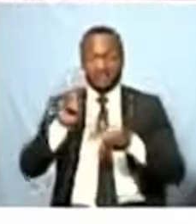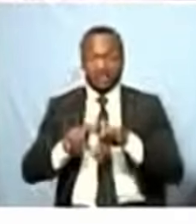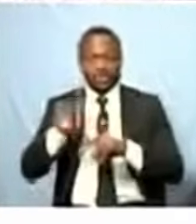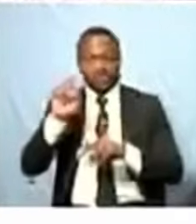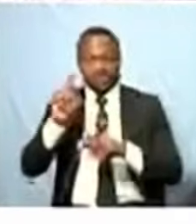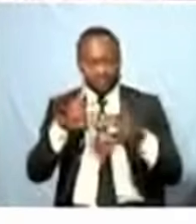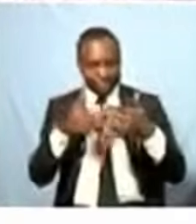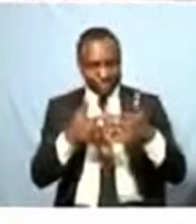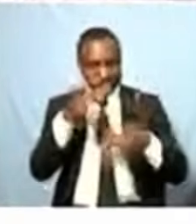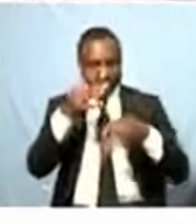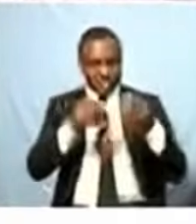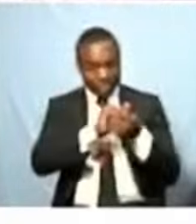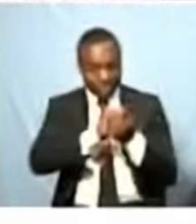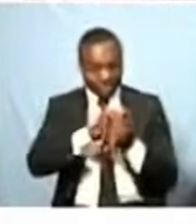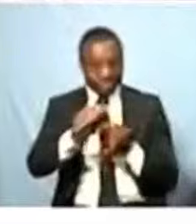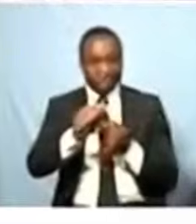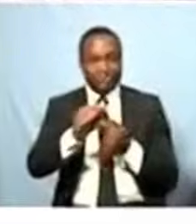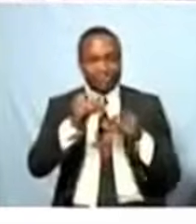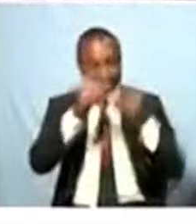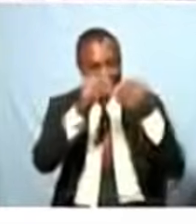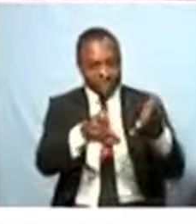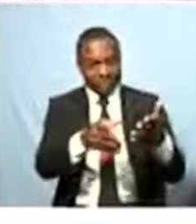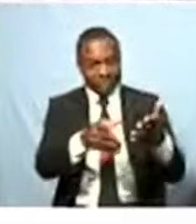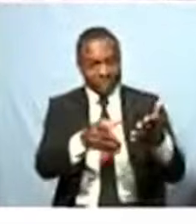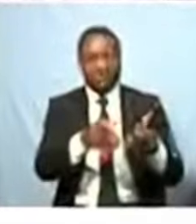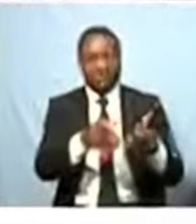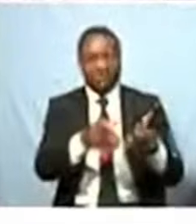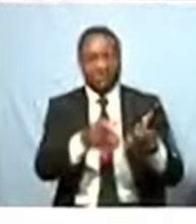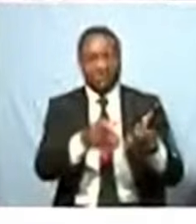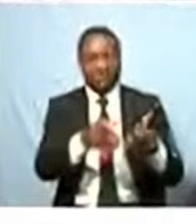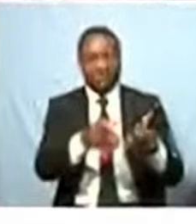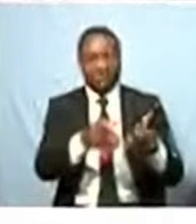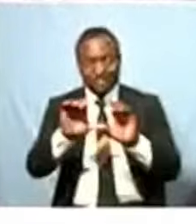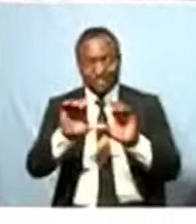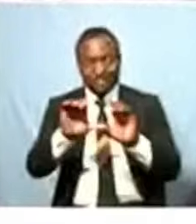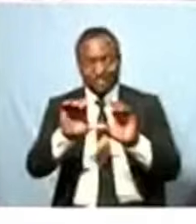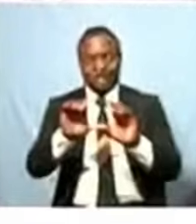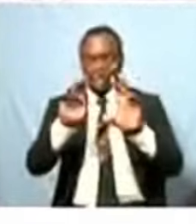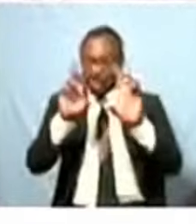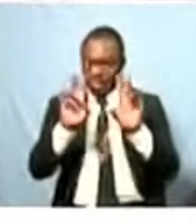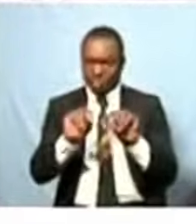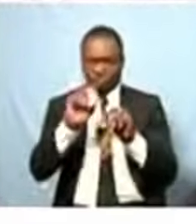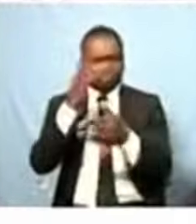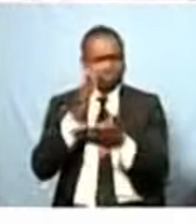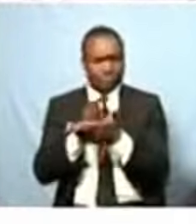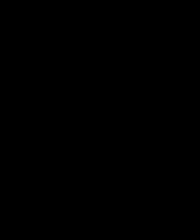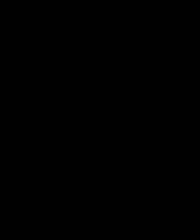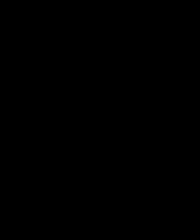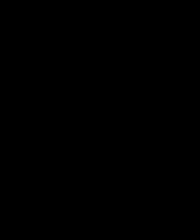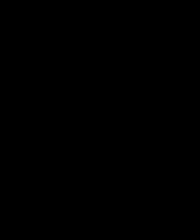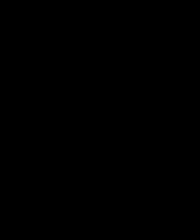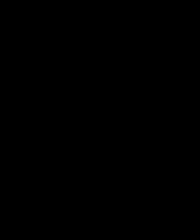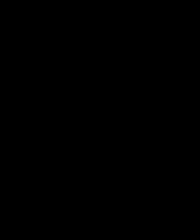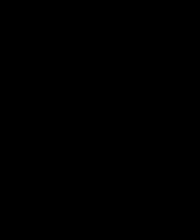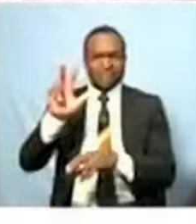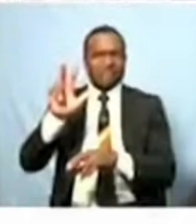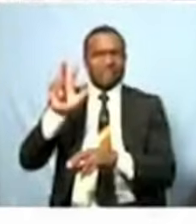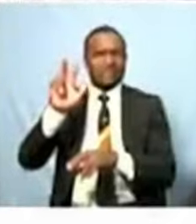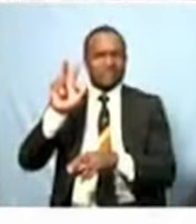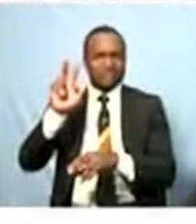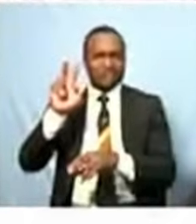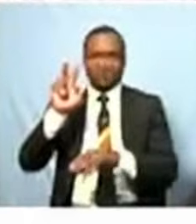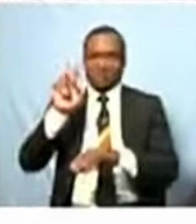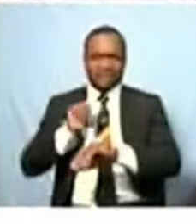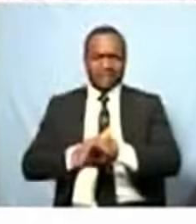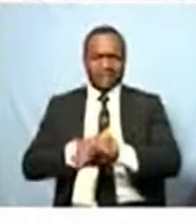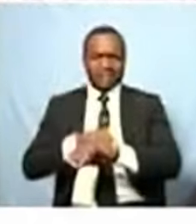paper, when you pass it, it is given to your credit. When you progress, and there is no ban that you have to sit 3 or 4 attempts